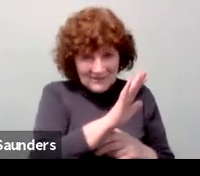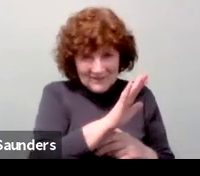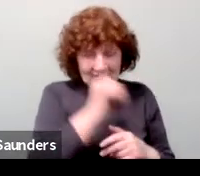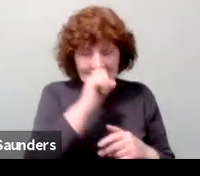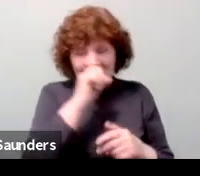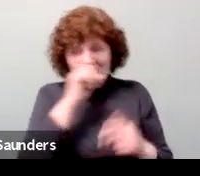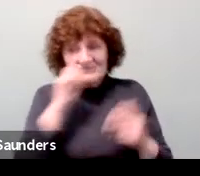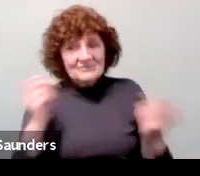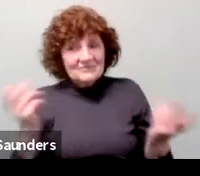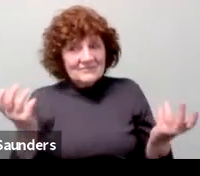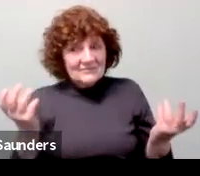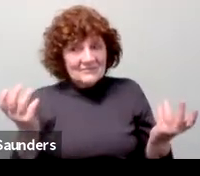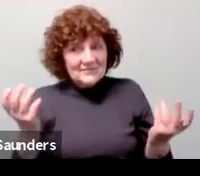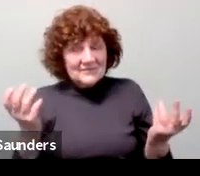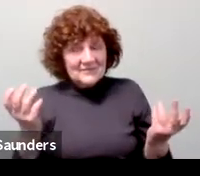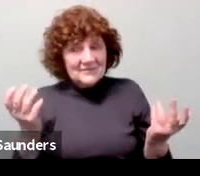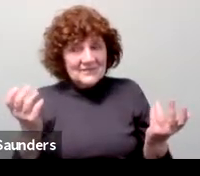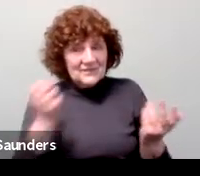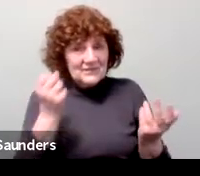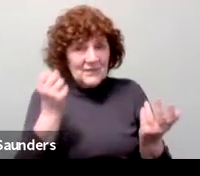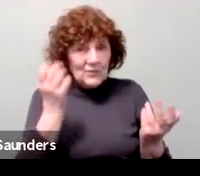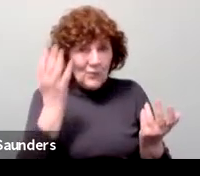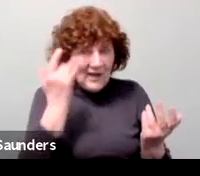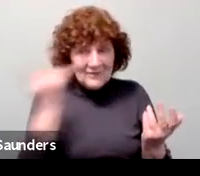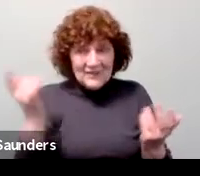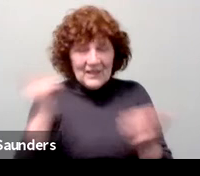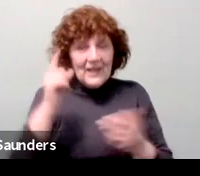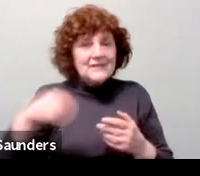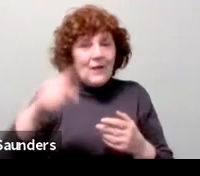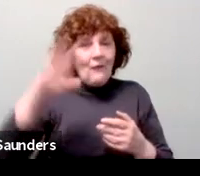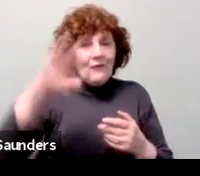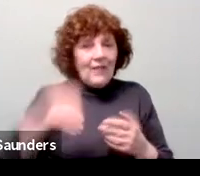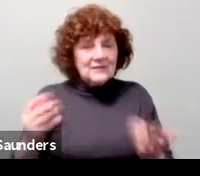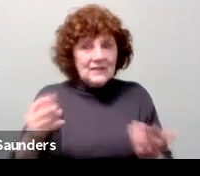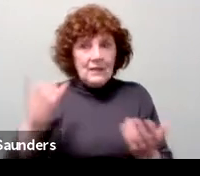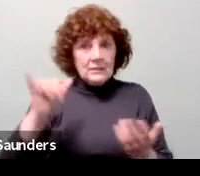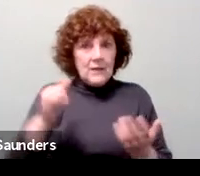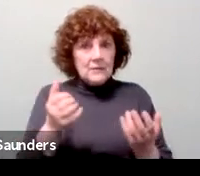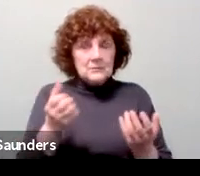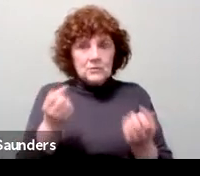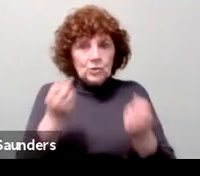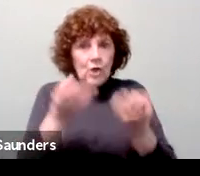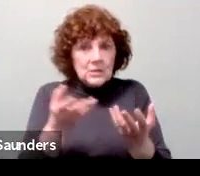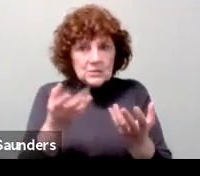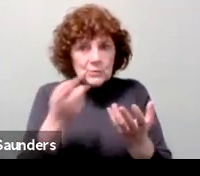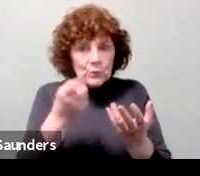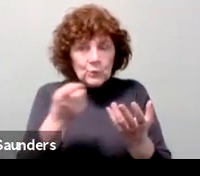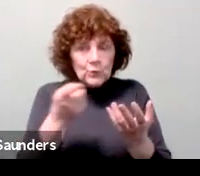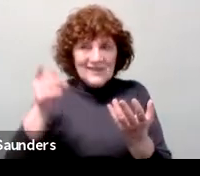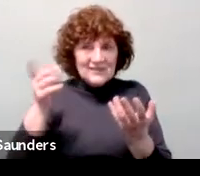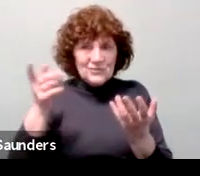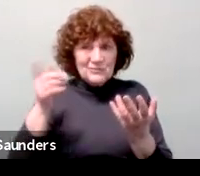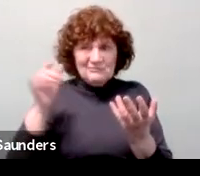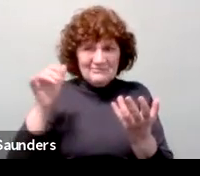shul. And for want of a flat tire, this leader, this person who's quintessential to your communal